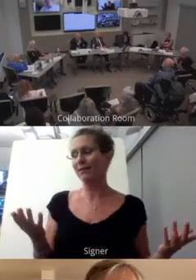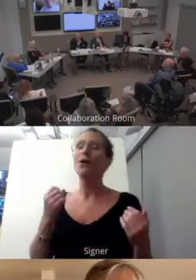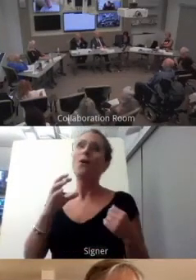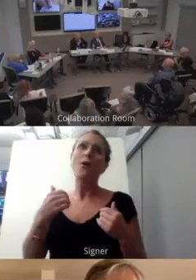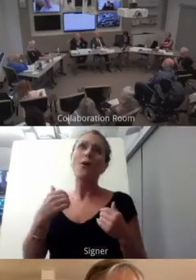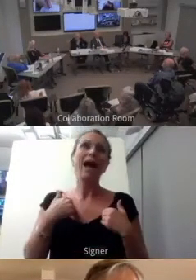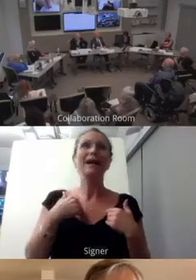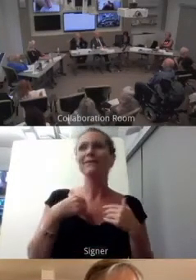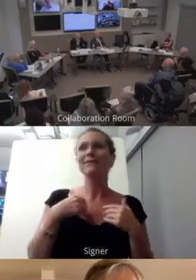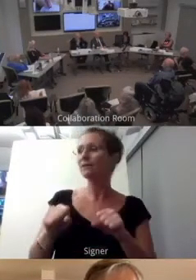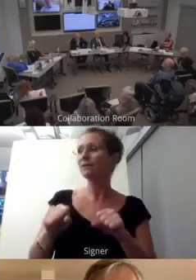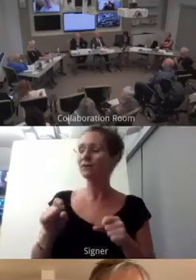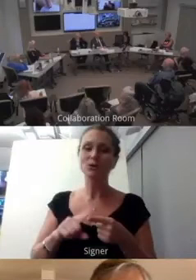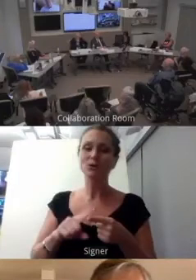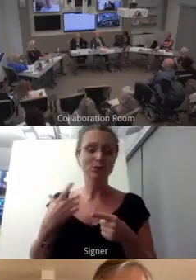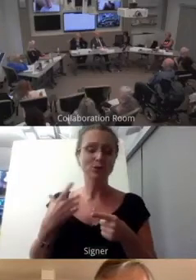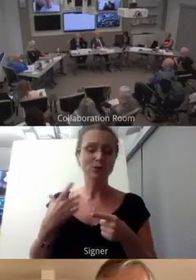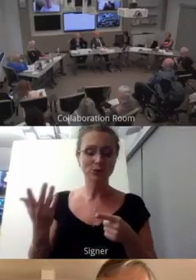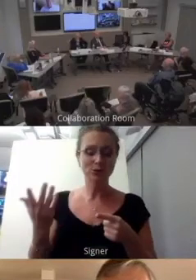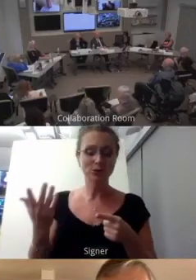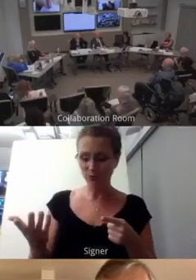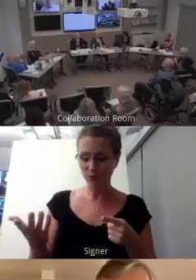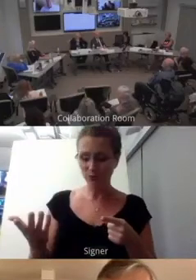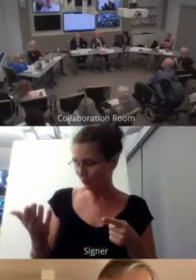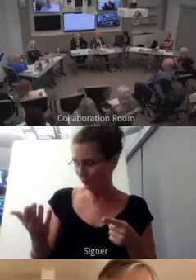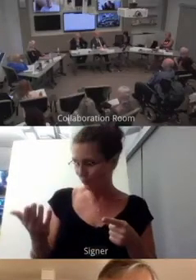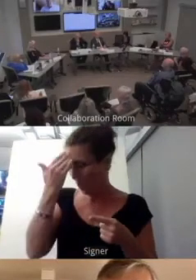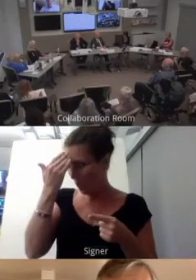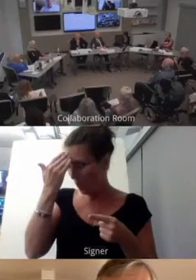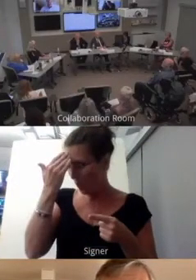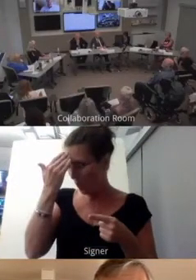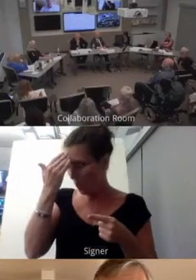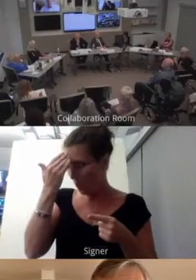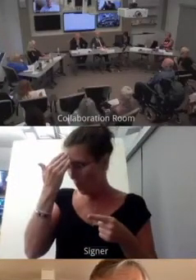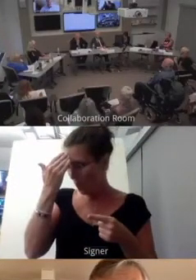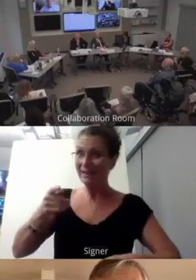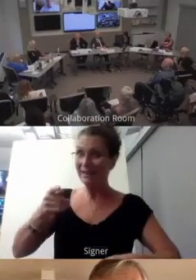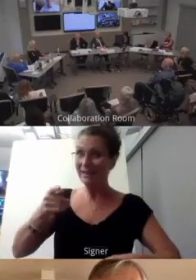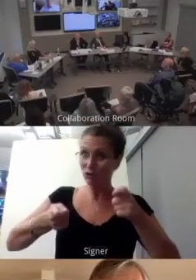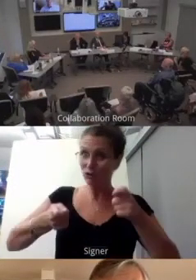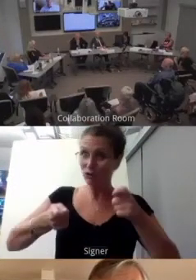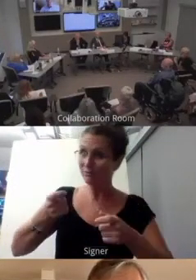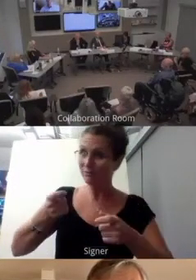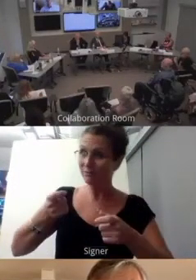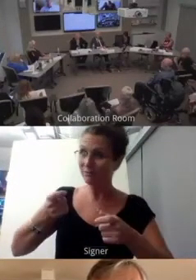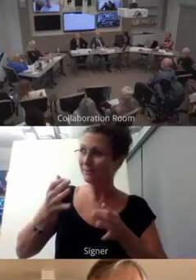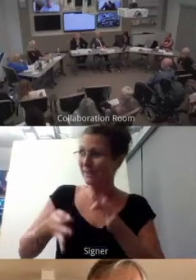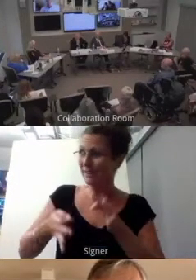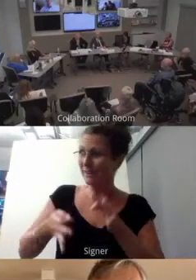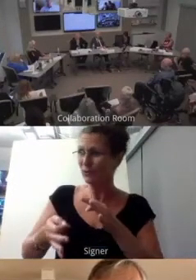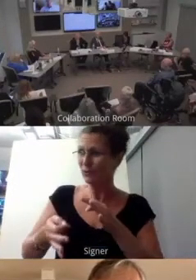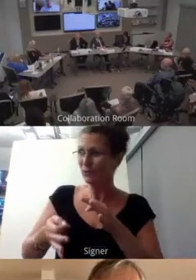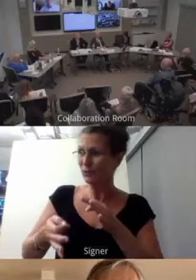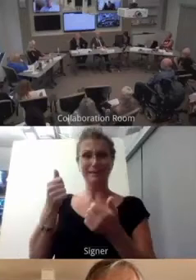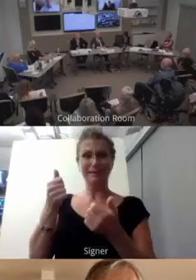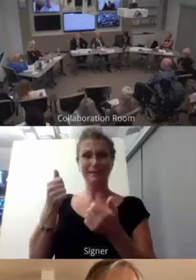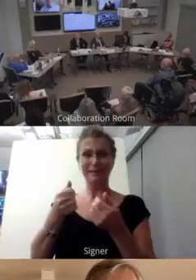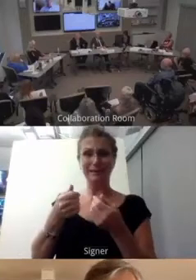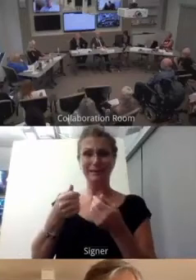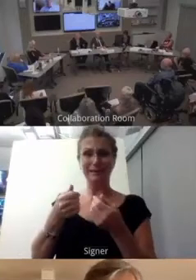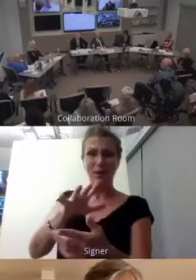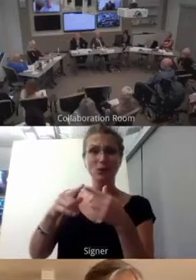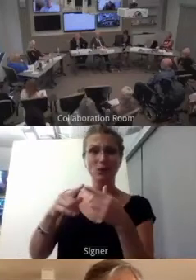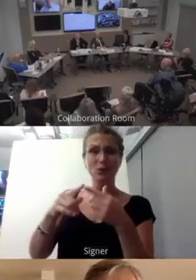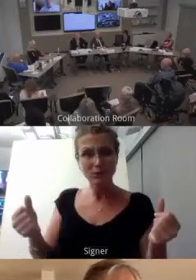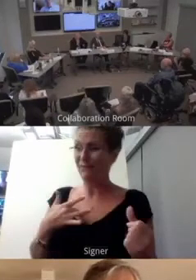litigation is not the easiest way to resolve disputes. It's really a means of last resort, I think, because it can be very